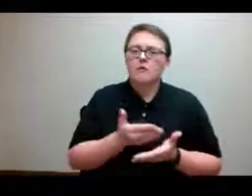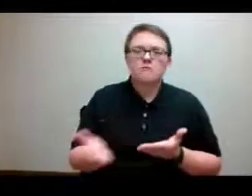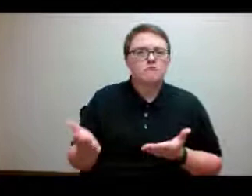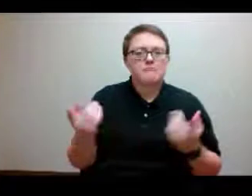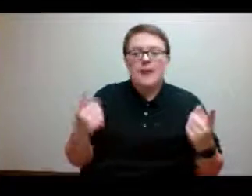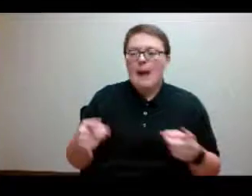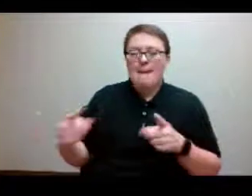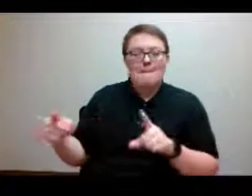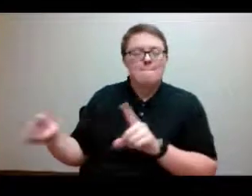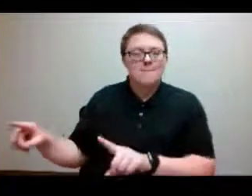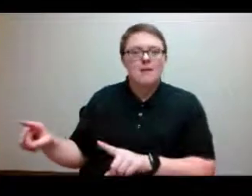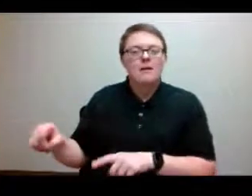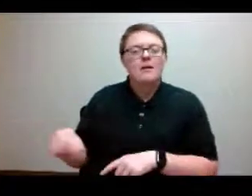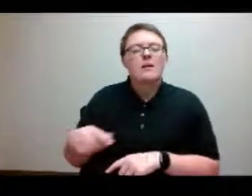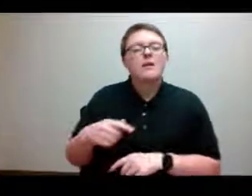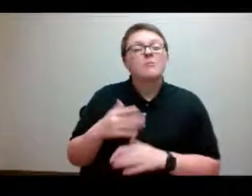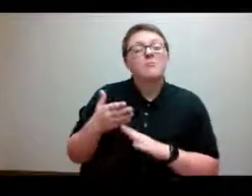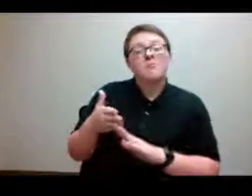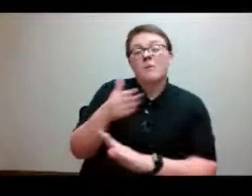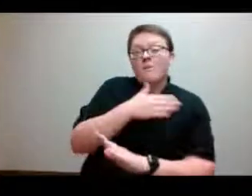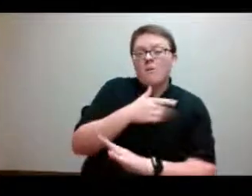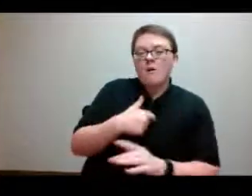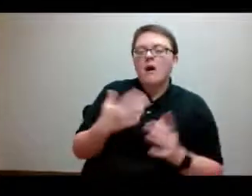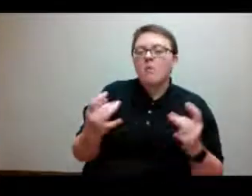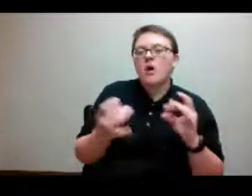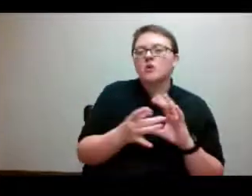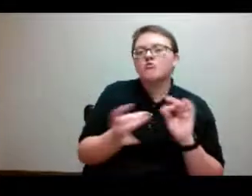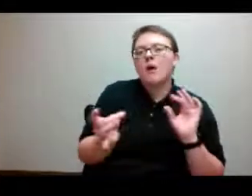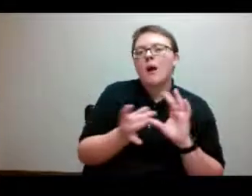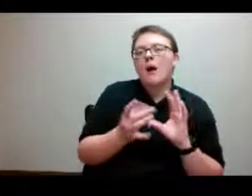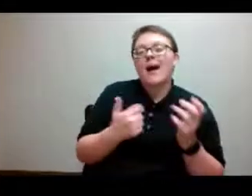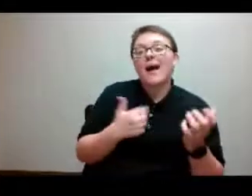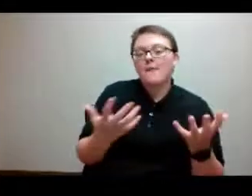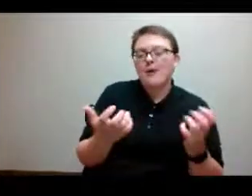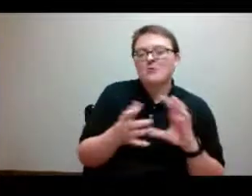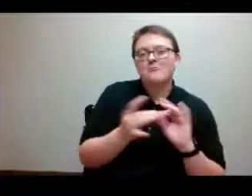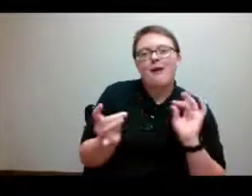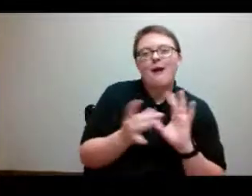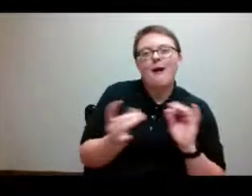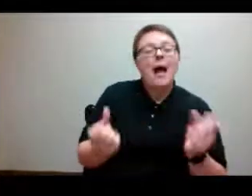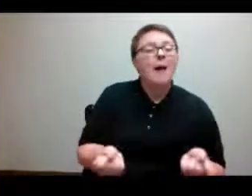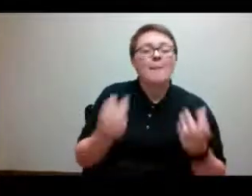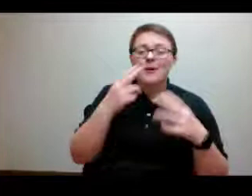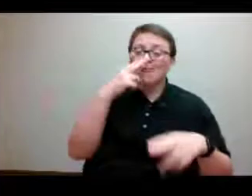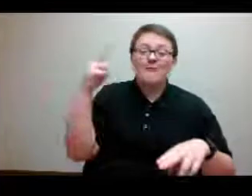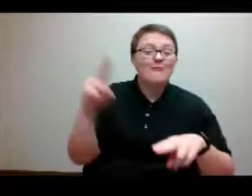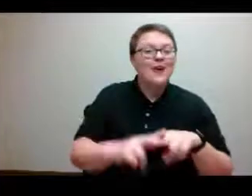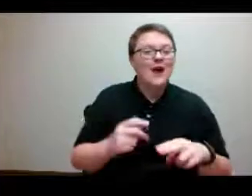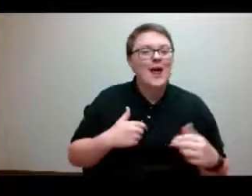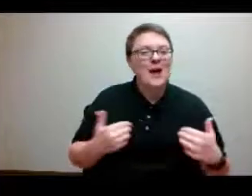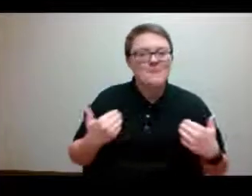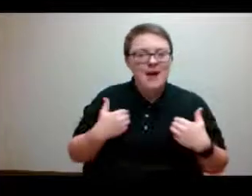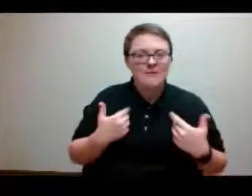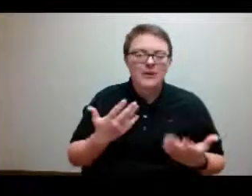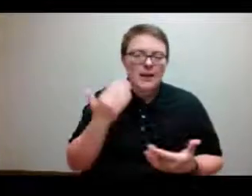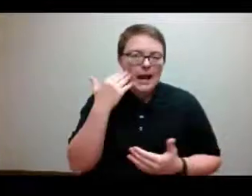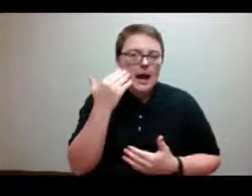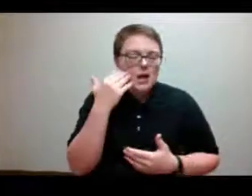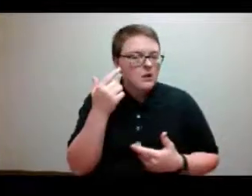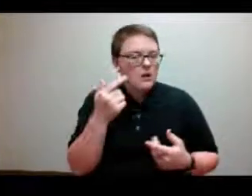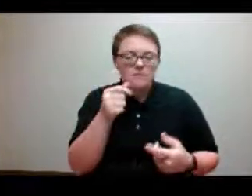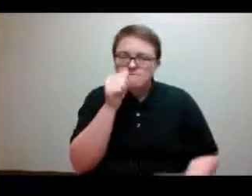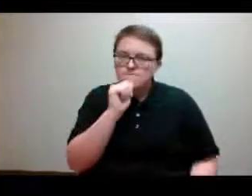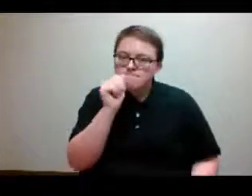I thought I might just comment about how much fun I'm having. And I know this can be difficult dealing with all this